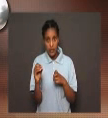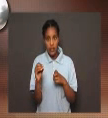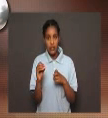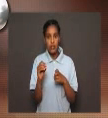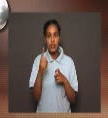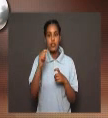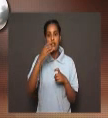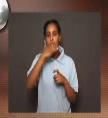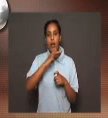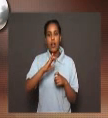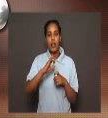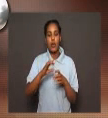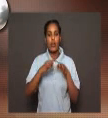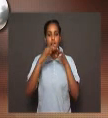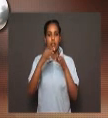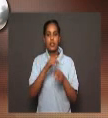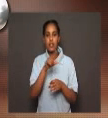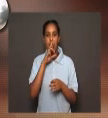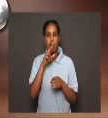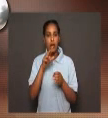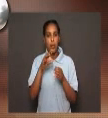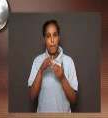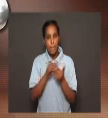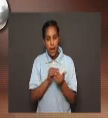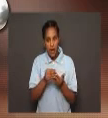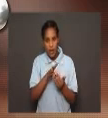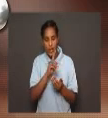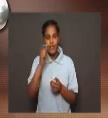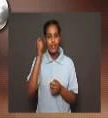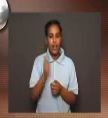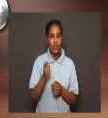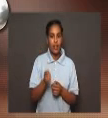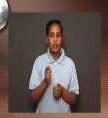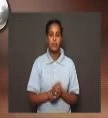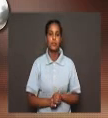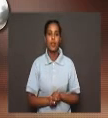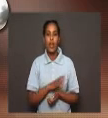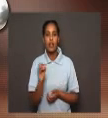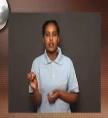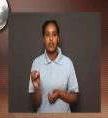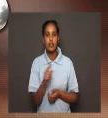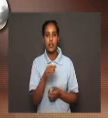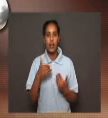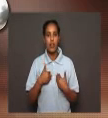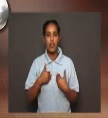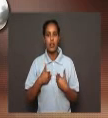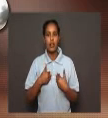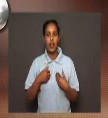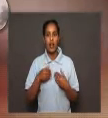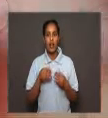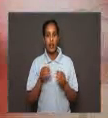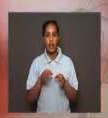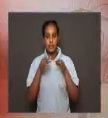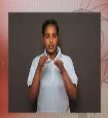thermally conductive, they are malleable and ductile, and they have luster.